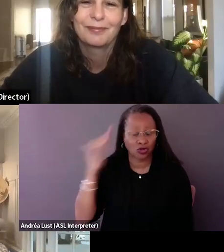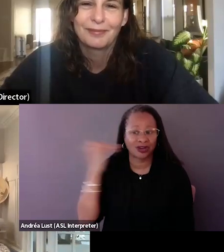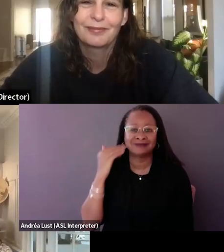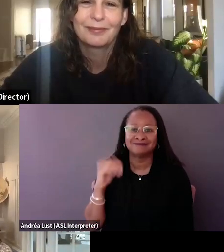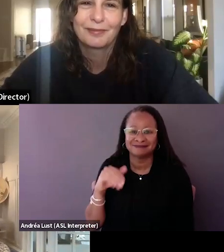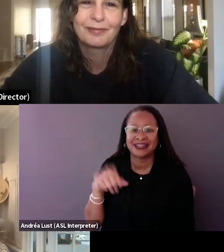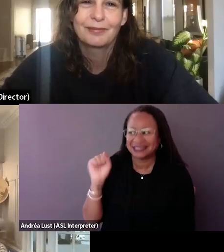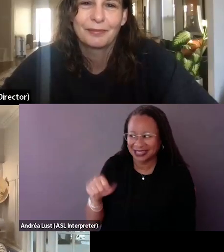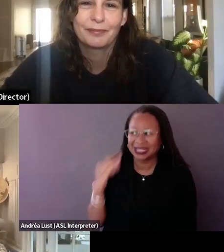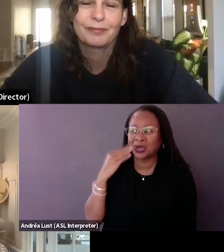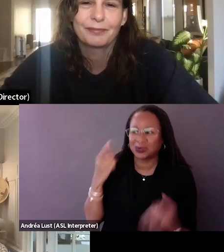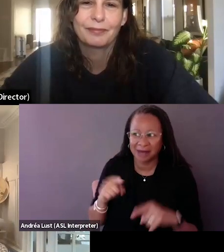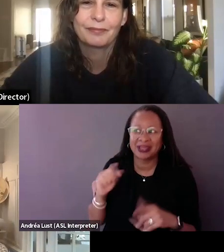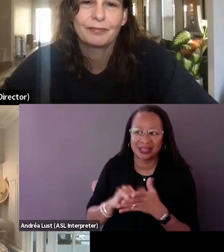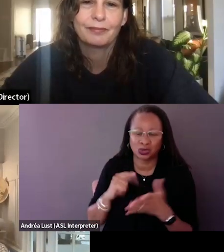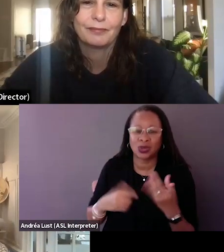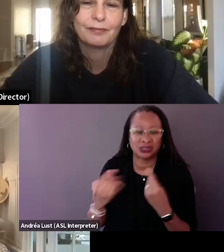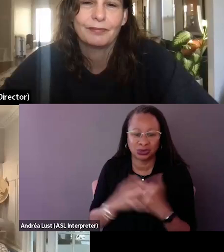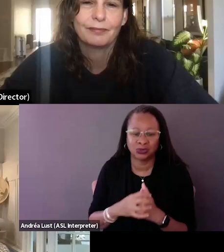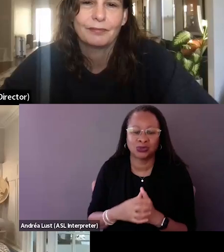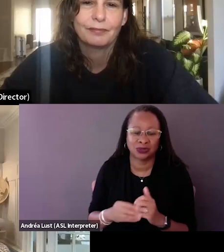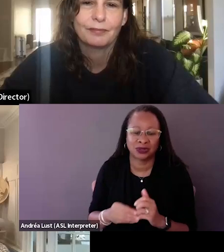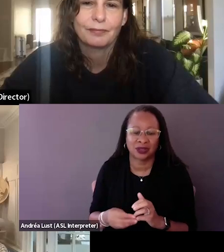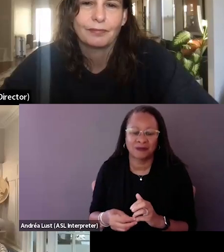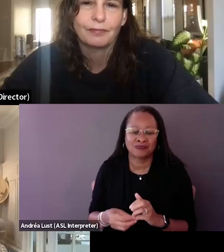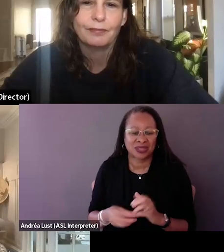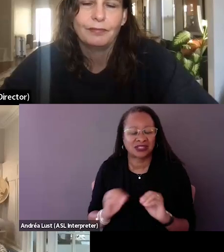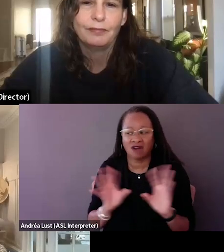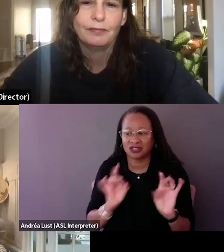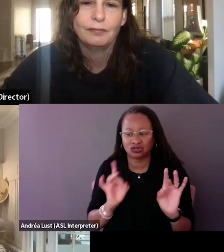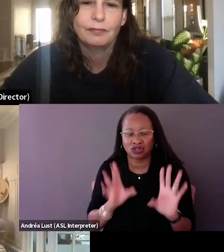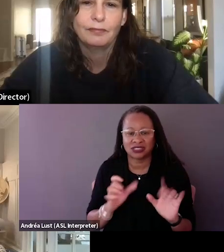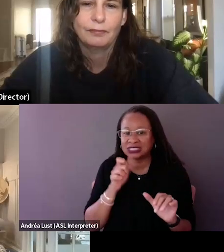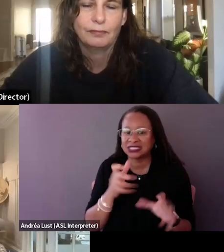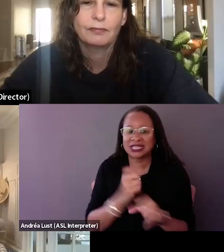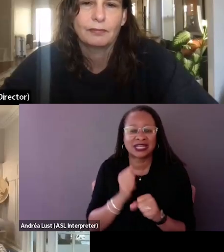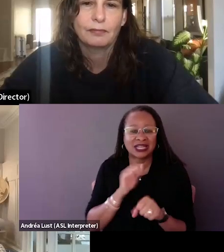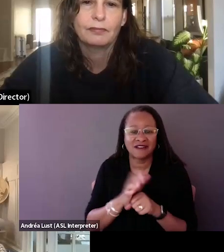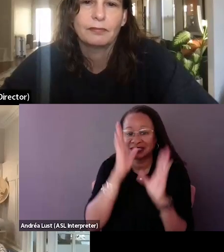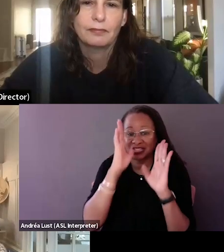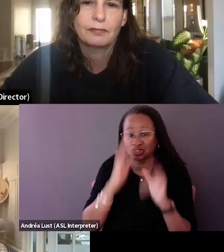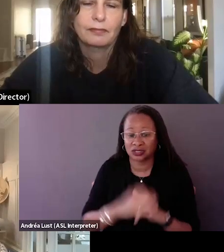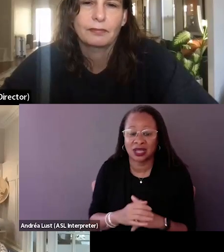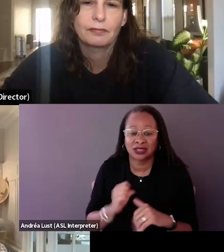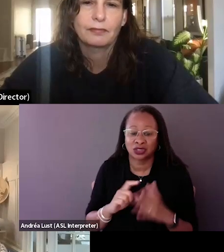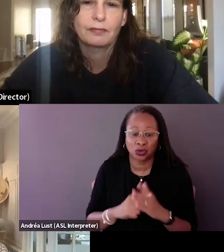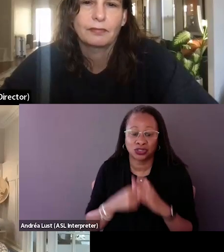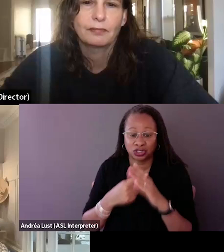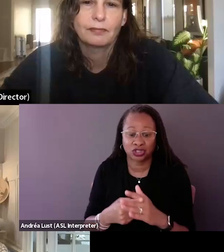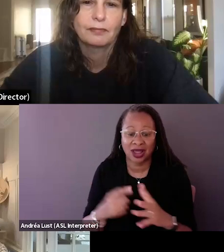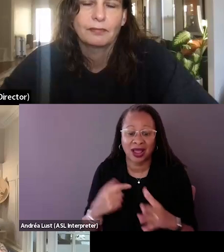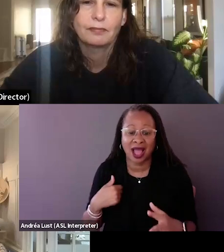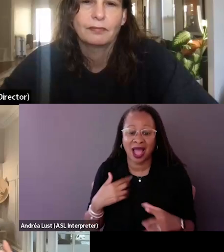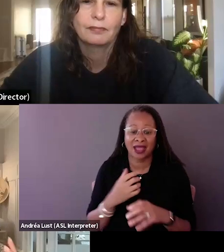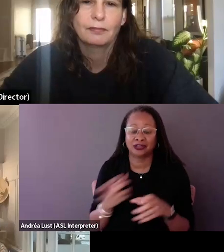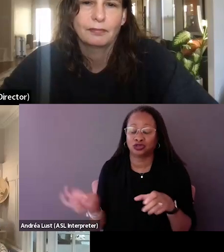I do know what's going on. And it's obviously a travesty. It just doesn't get enough attention. So initially, I think I got on